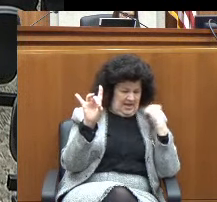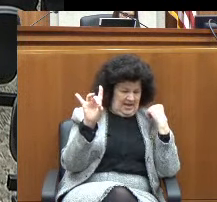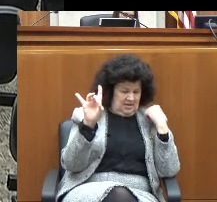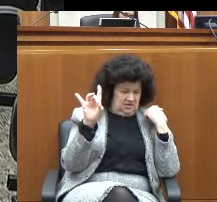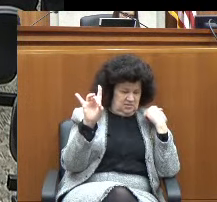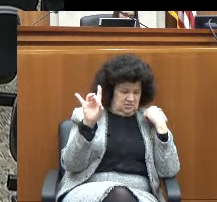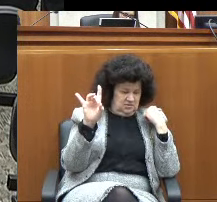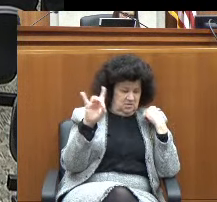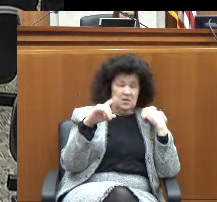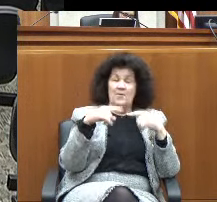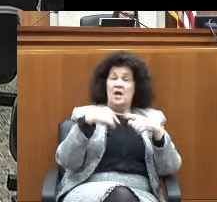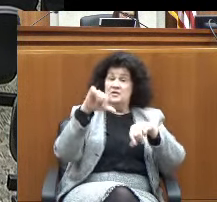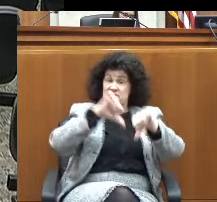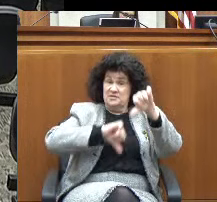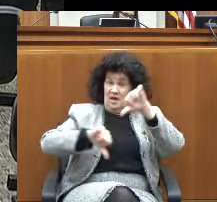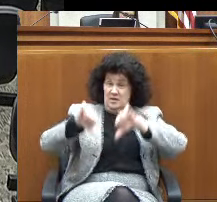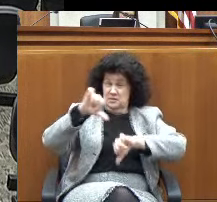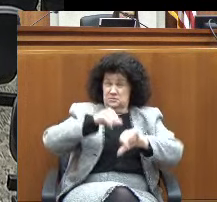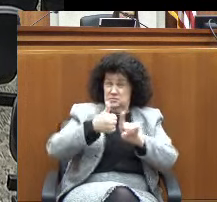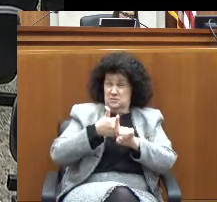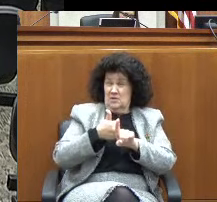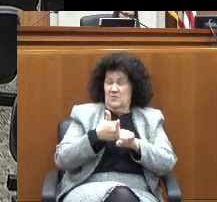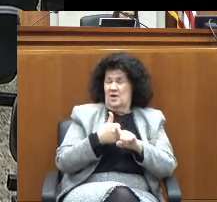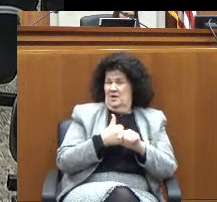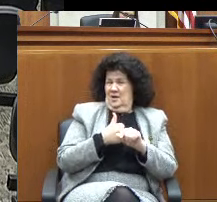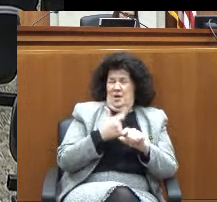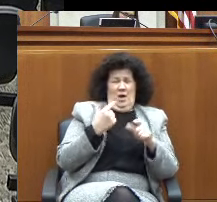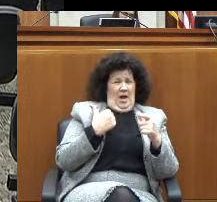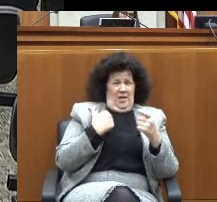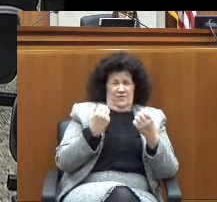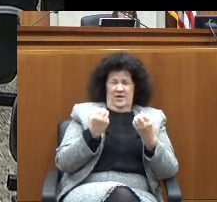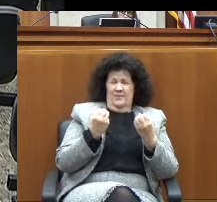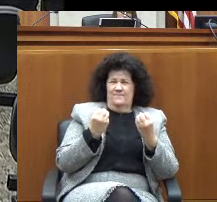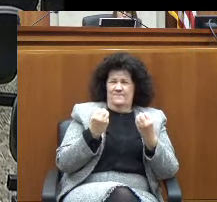about science being an area where you have lots of,